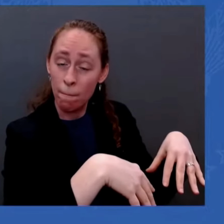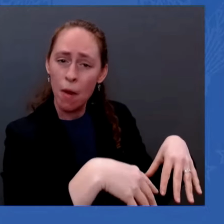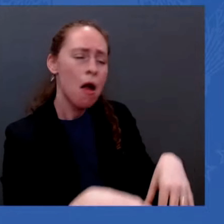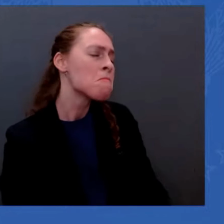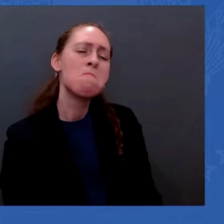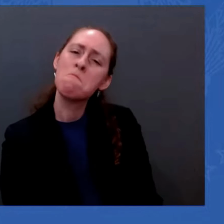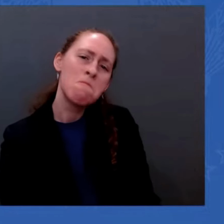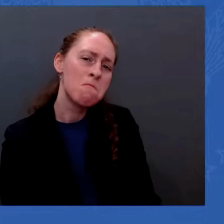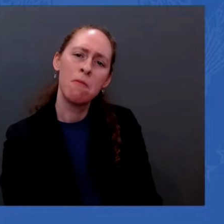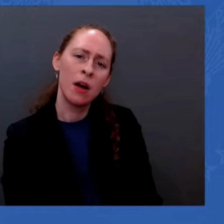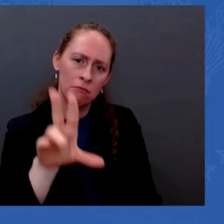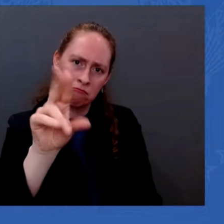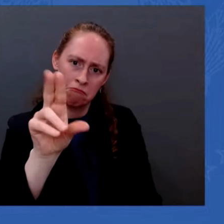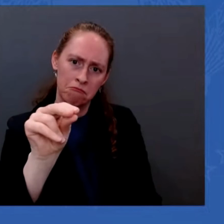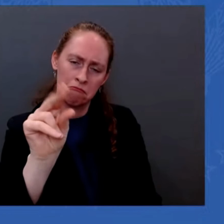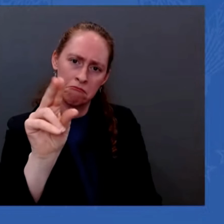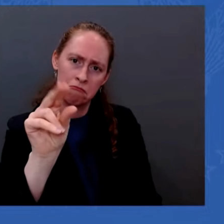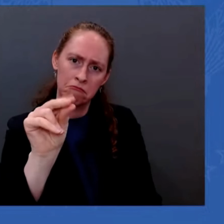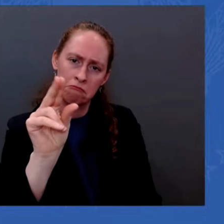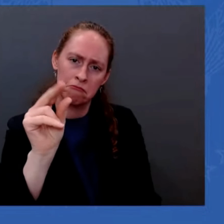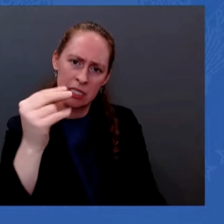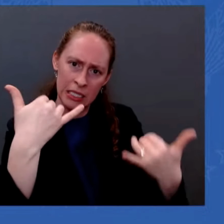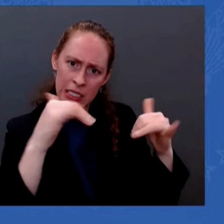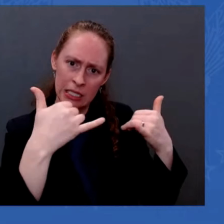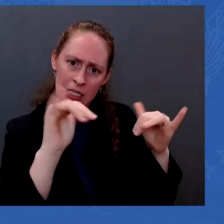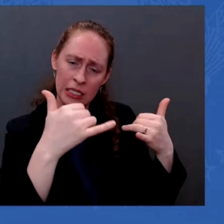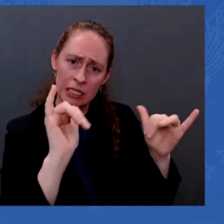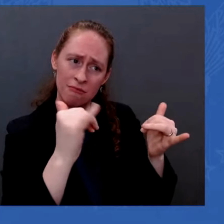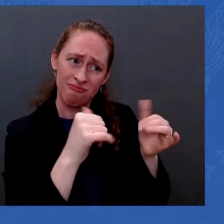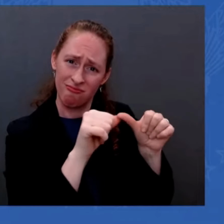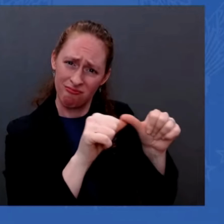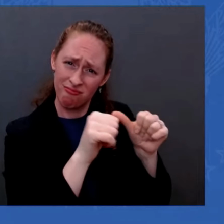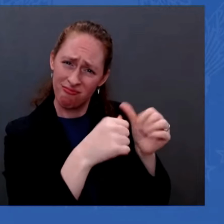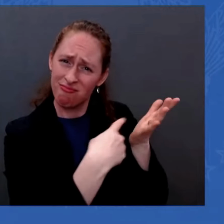do you have to believe he's considering that option